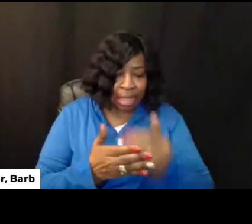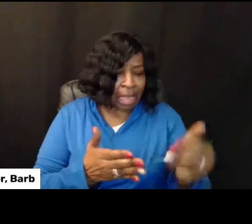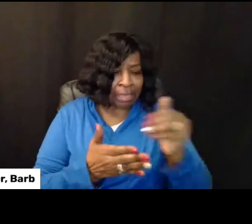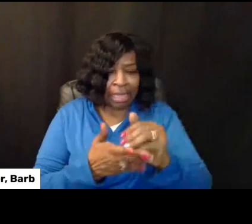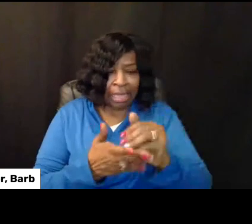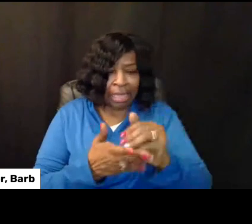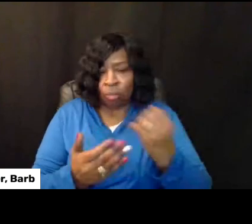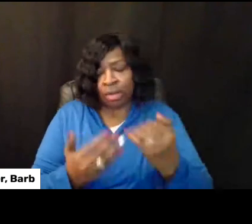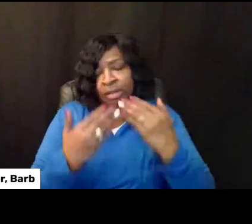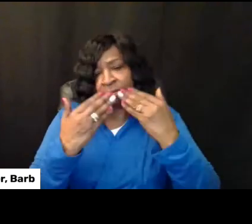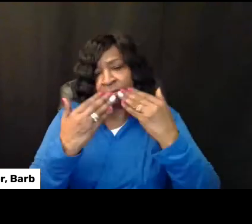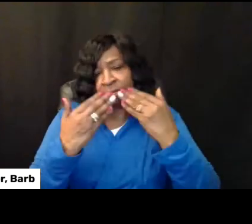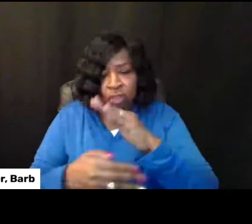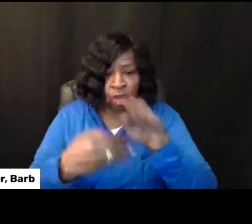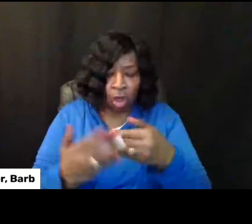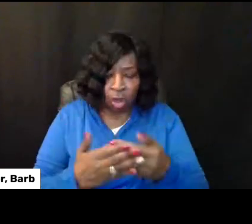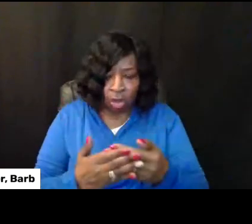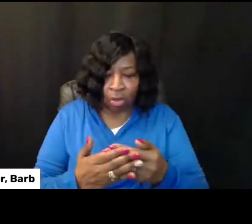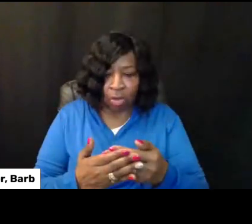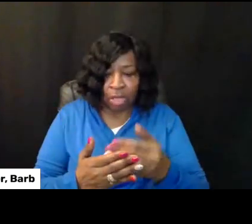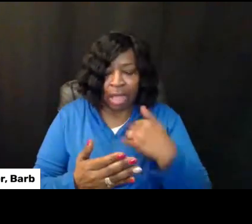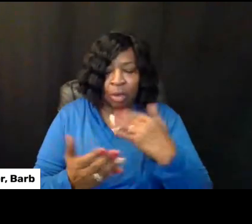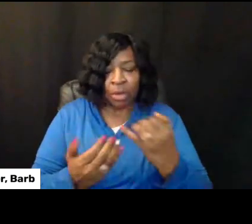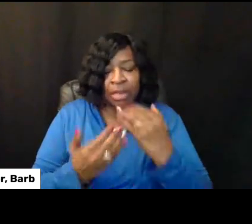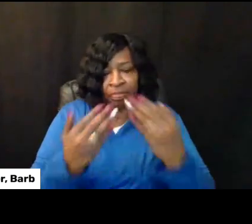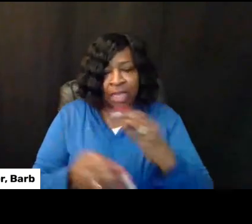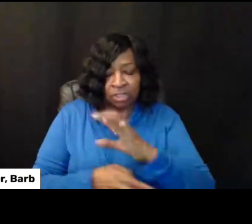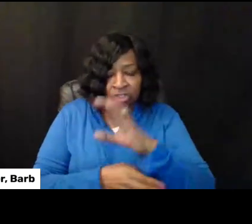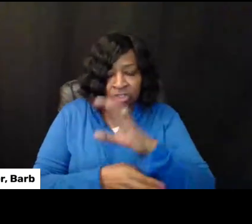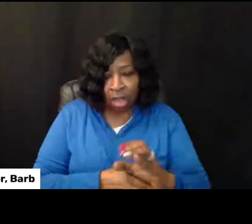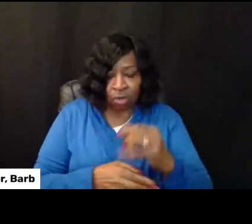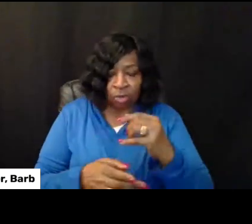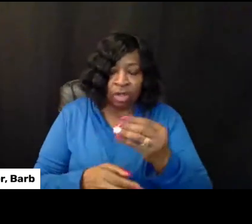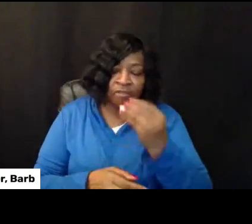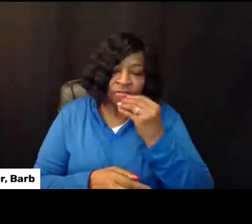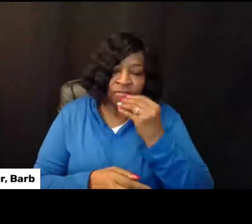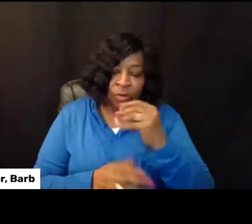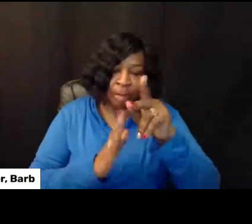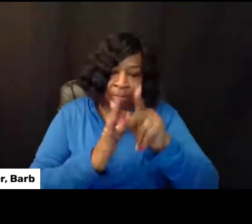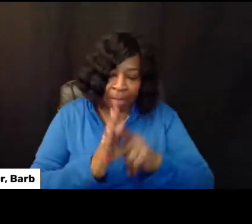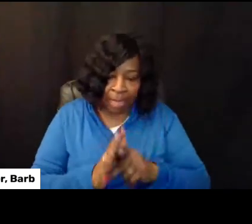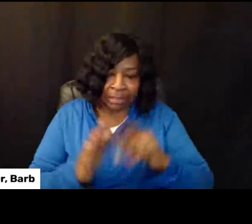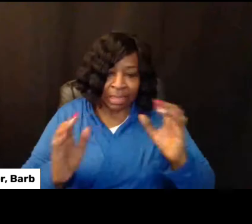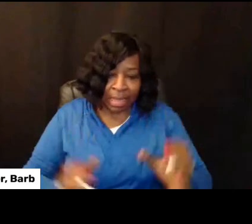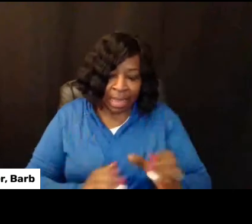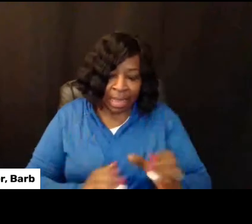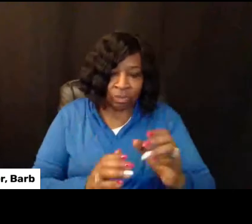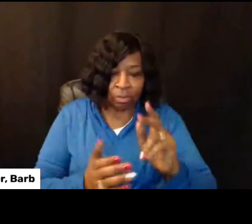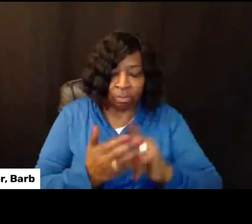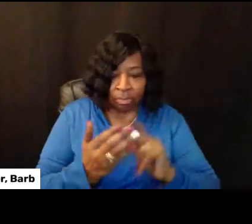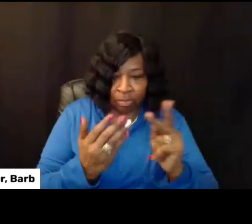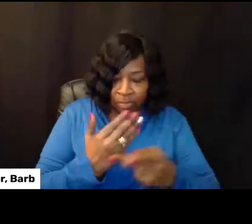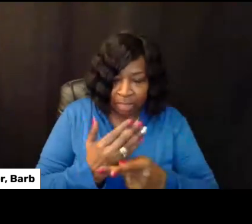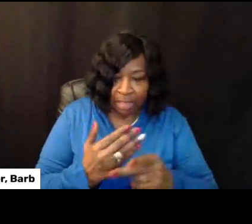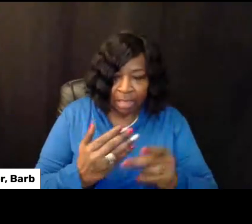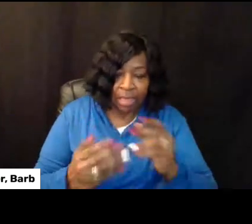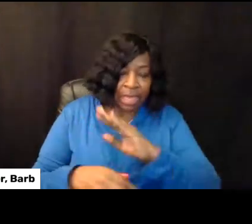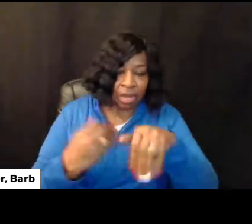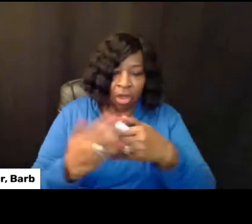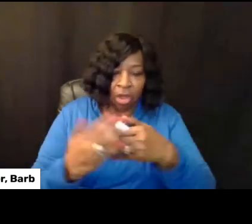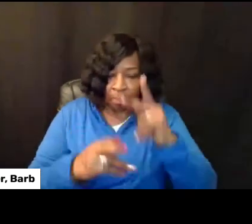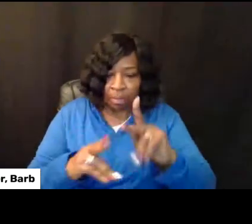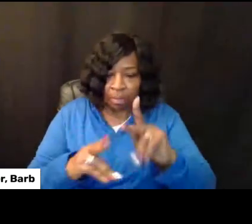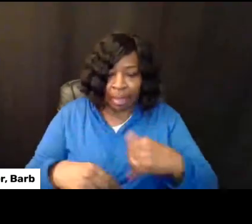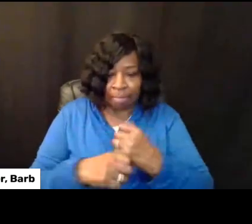you all. I want to thank the Chicago Food Policy Action Council and all of the partners that made this summit happen and this